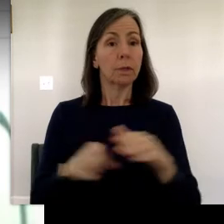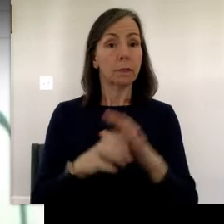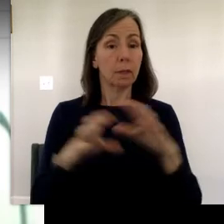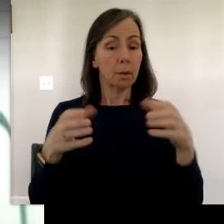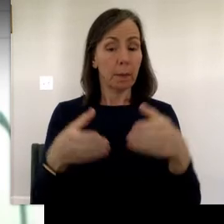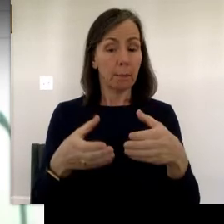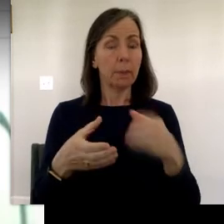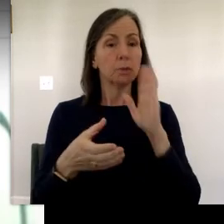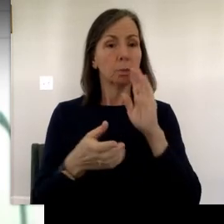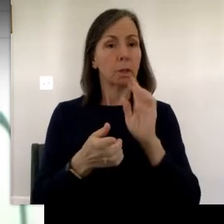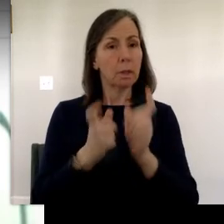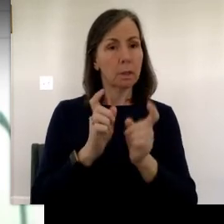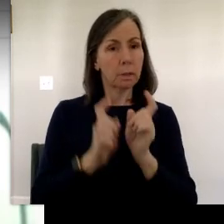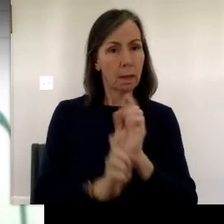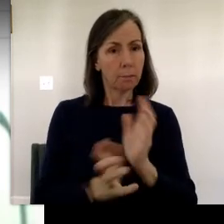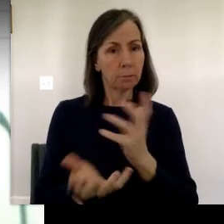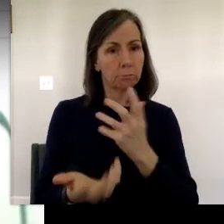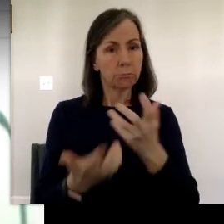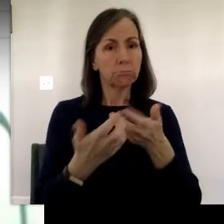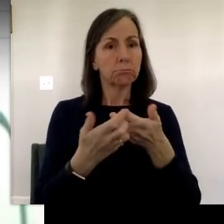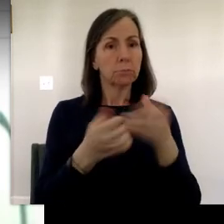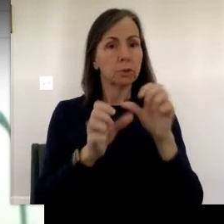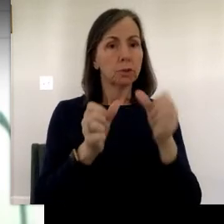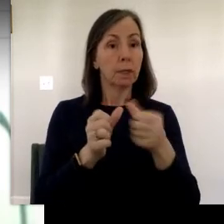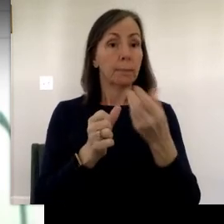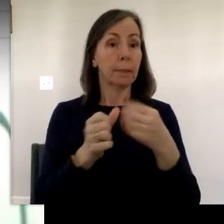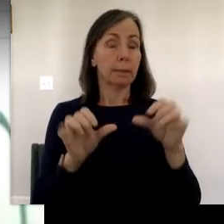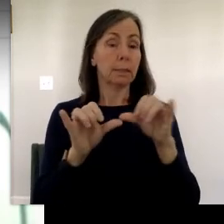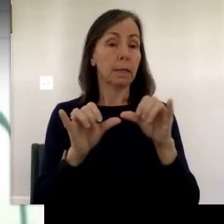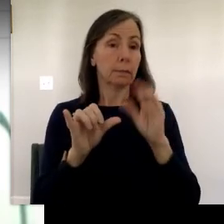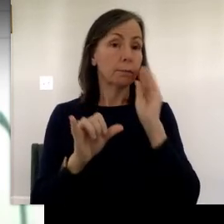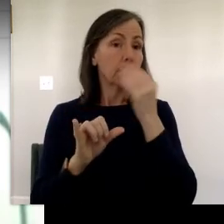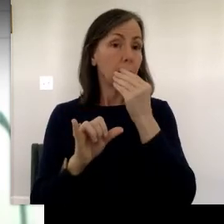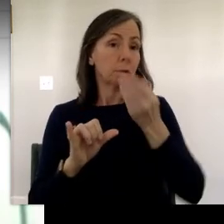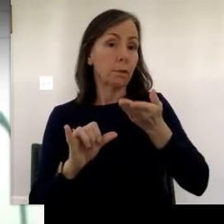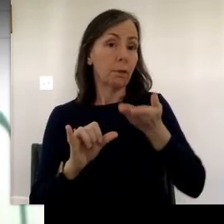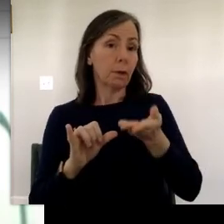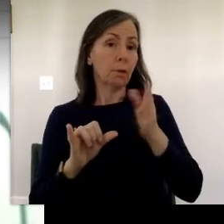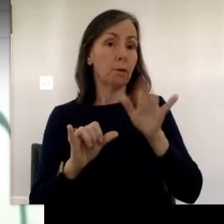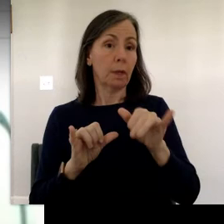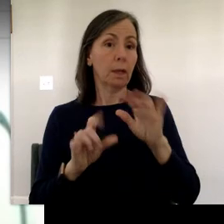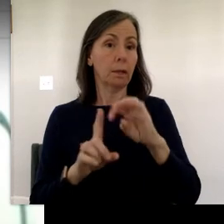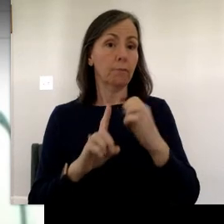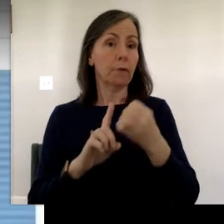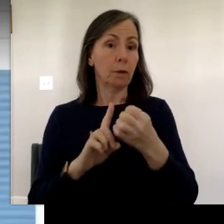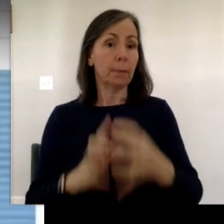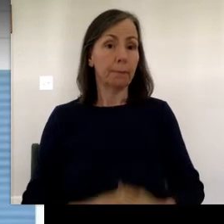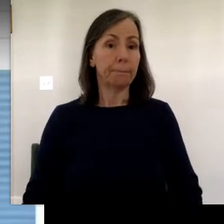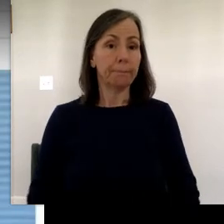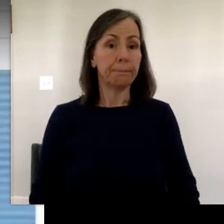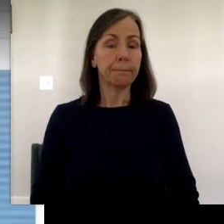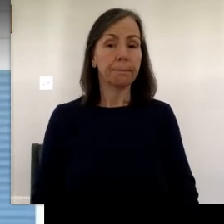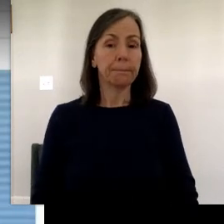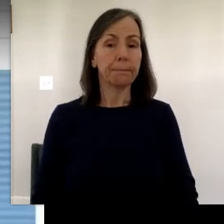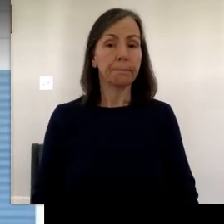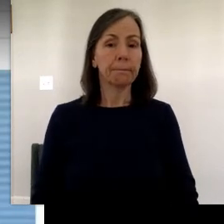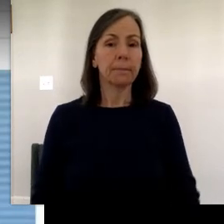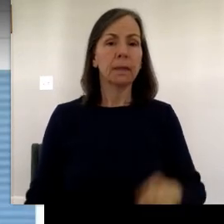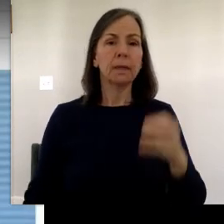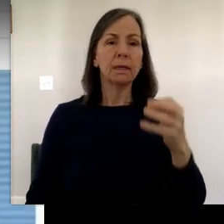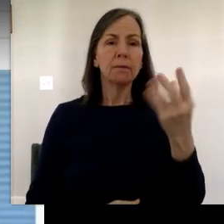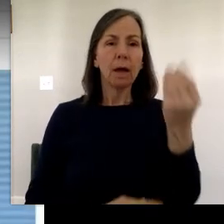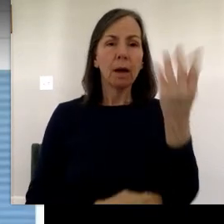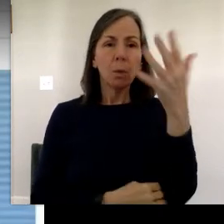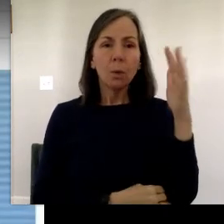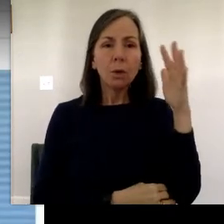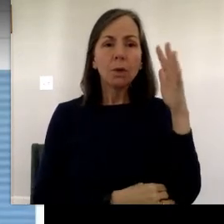and size of the flowers that exist in that environment. If you're in the woods and you're walking with